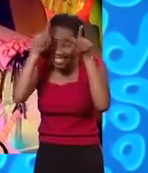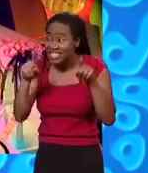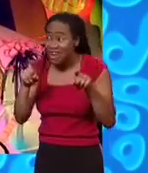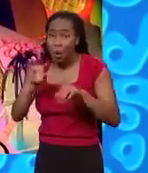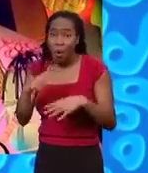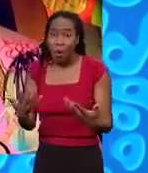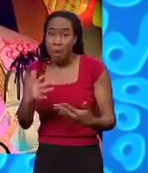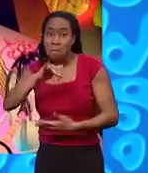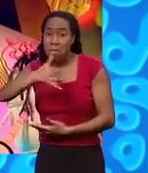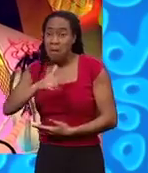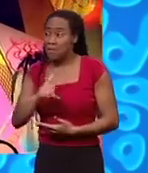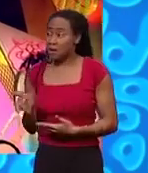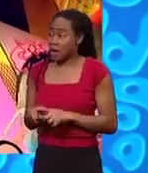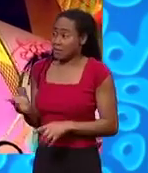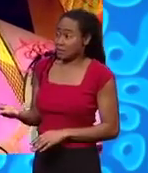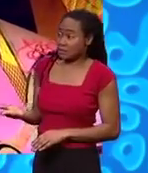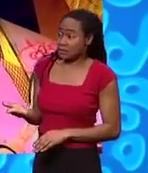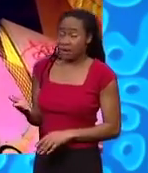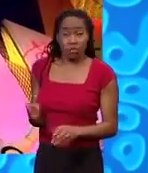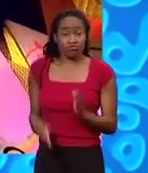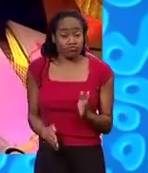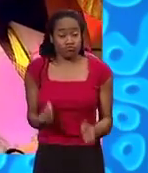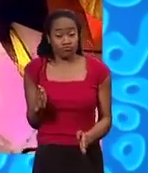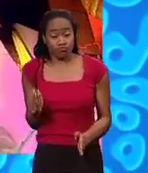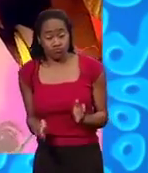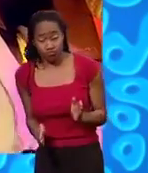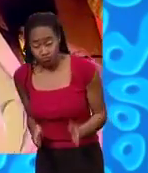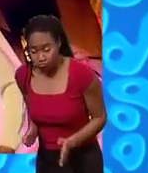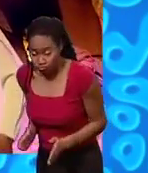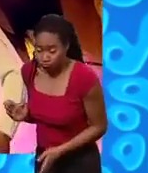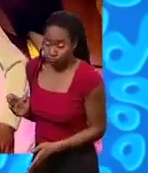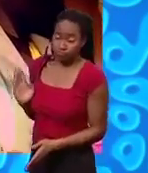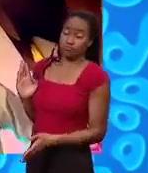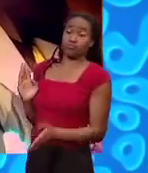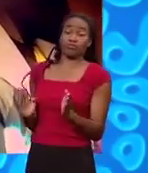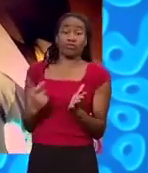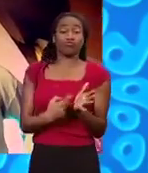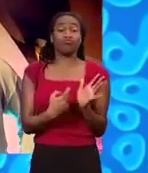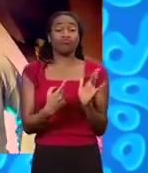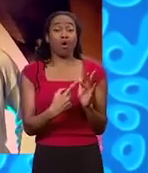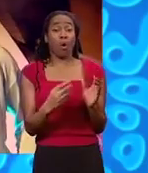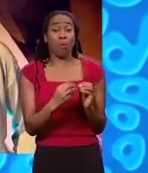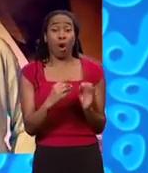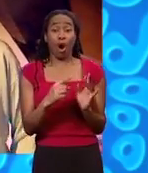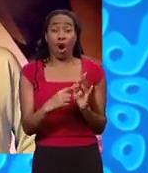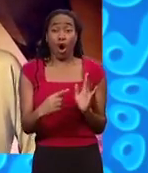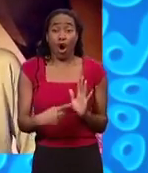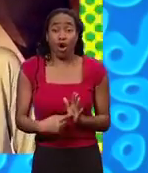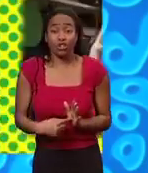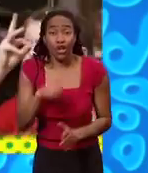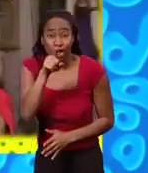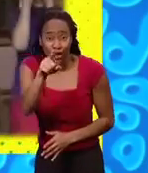Or maybe it would walk like a robot. What type of alien would you